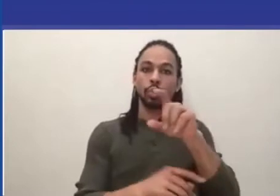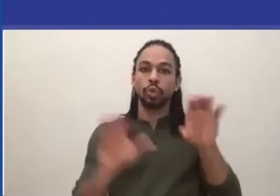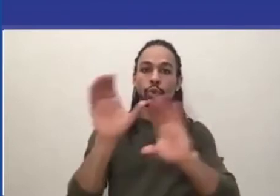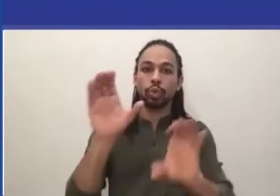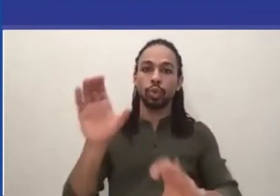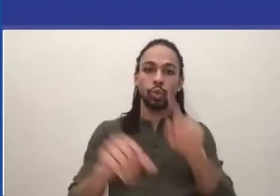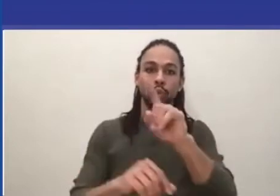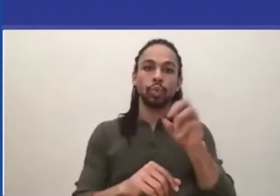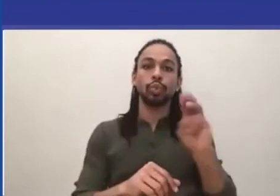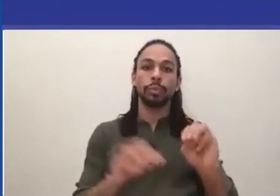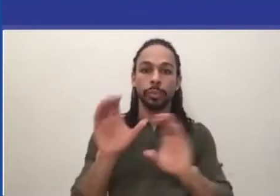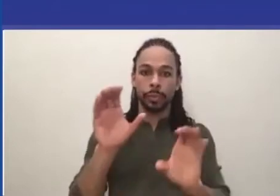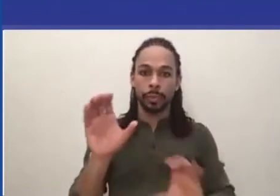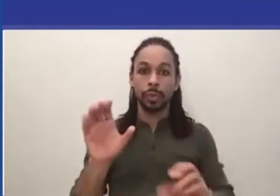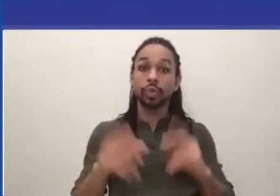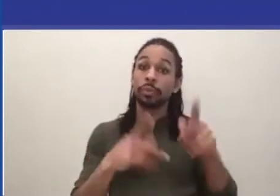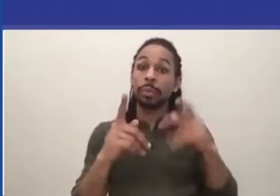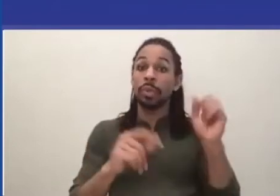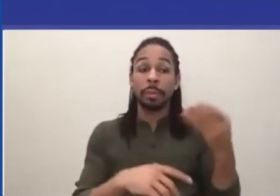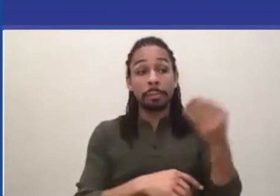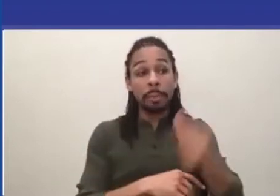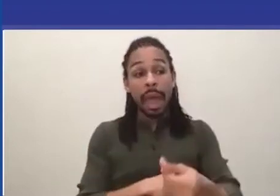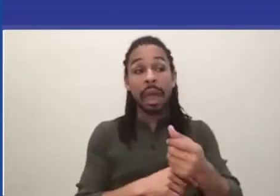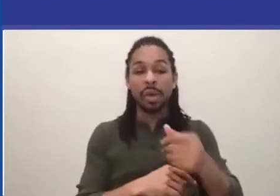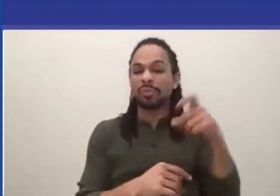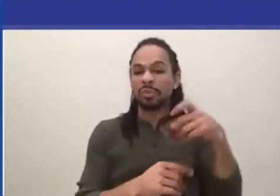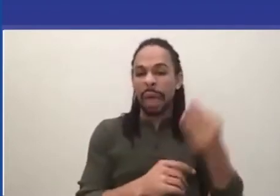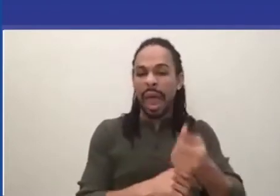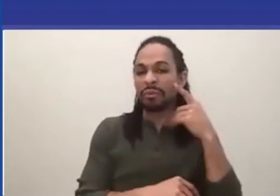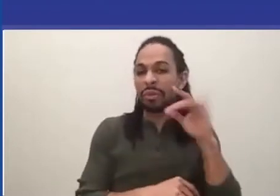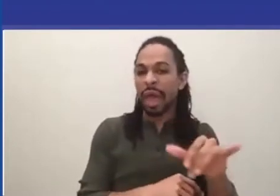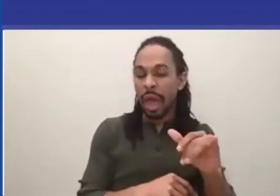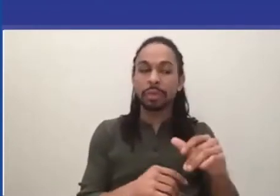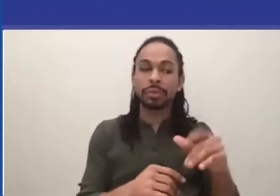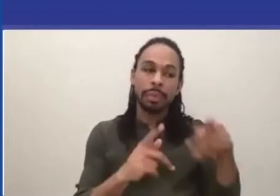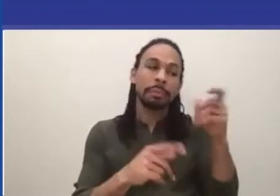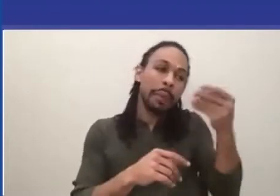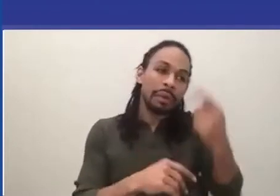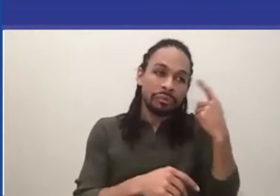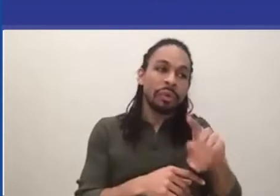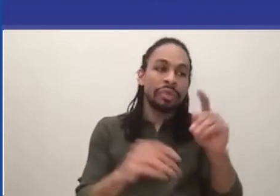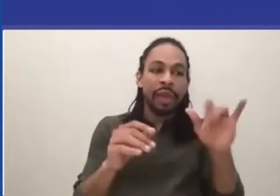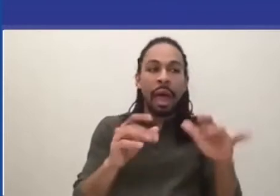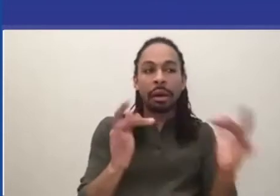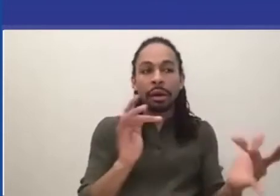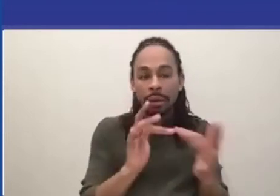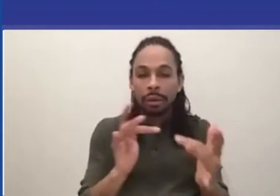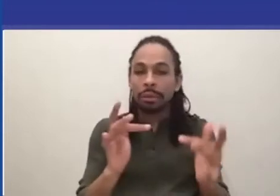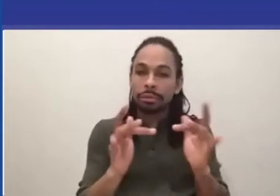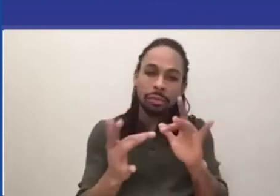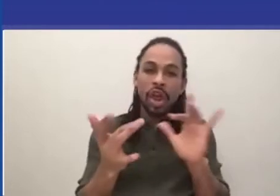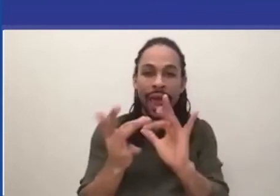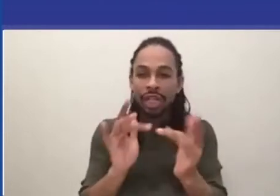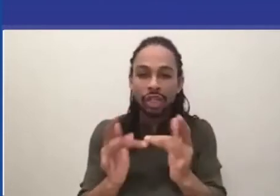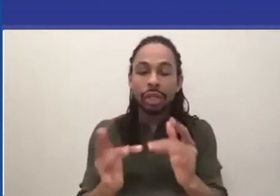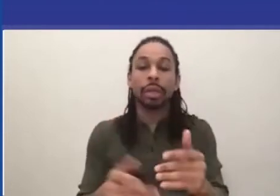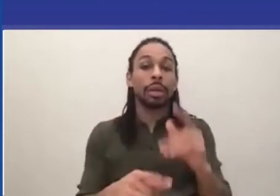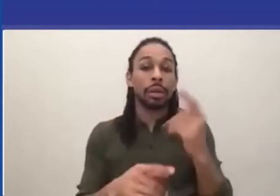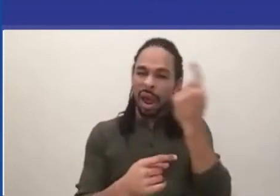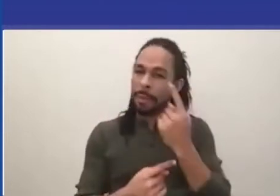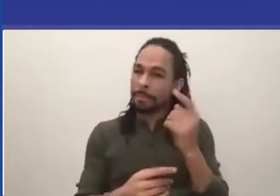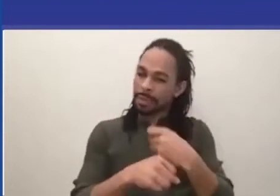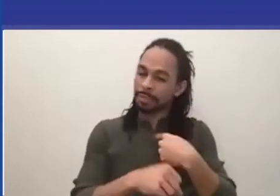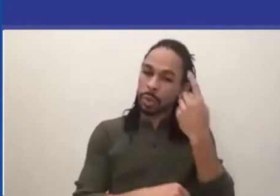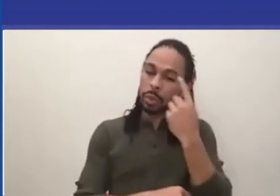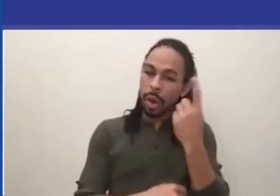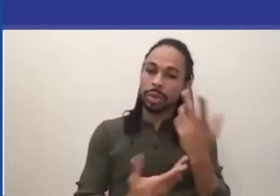the Zoom connection and what have you. Because I was wondering, does everyone have access to Zoom? Like, what does that mean in terms of accessibility?